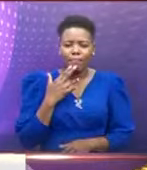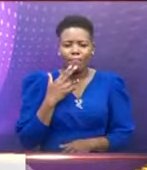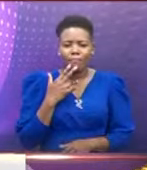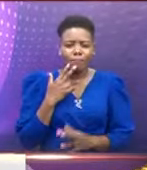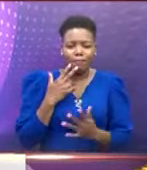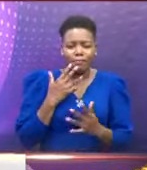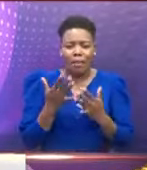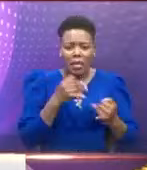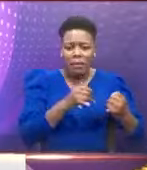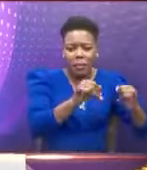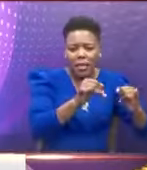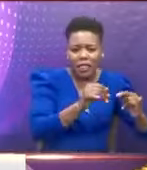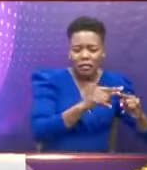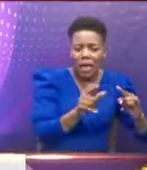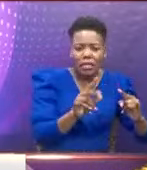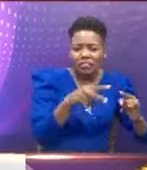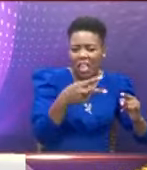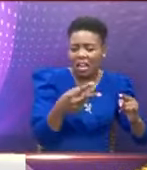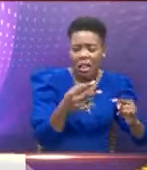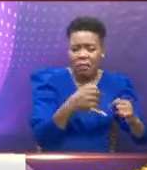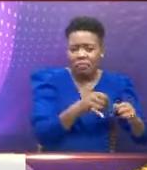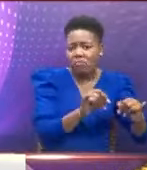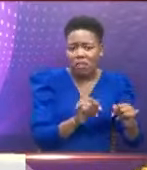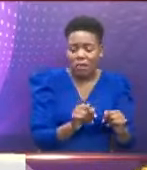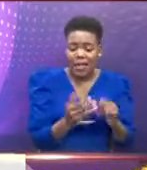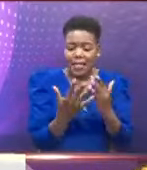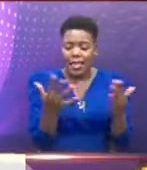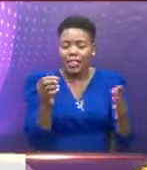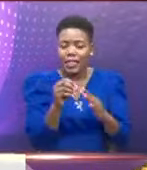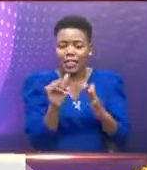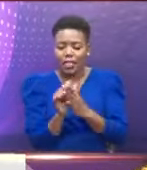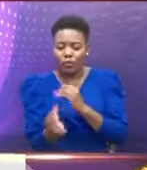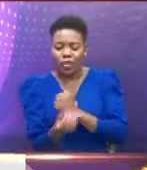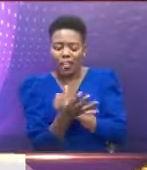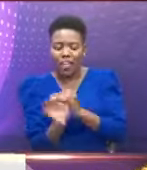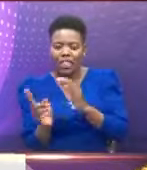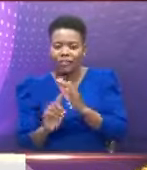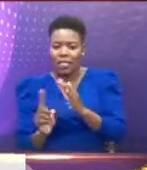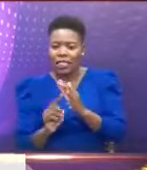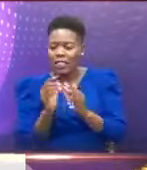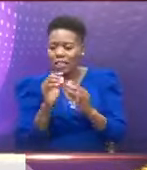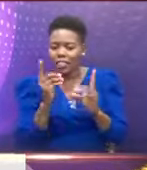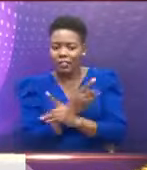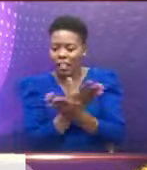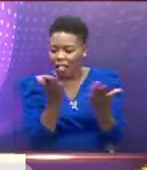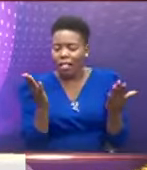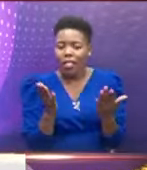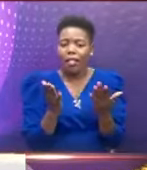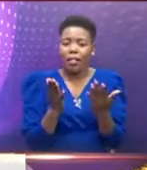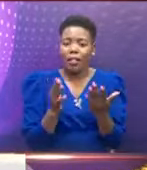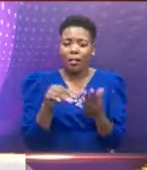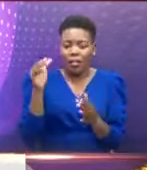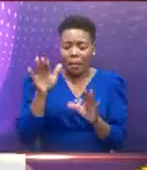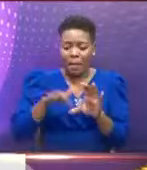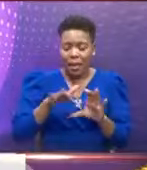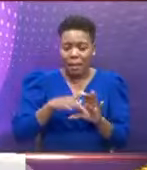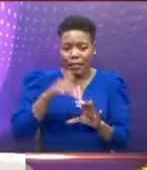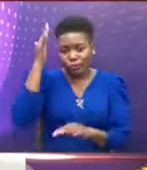been implemented, could have been maybe the things that we advise ministries, because as perhaps you may, the members will